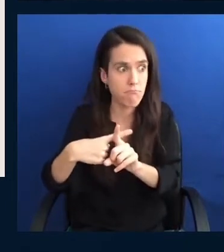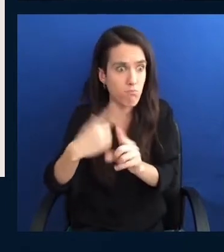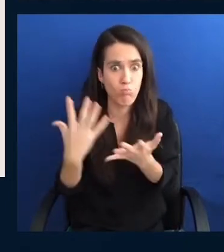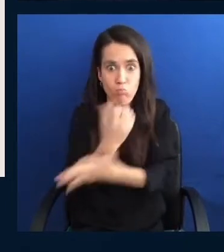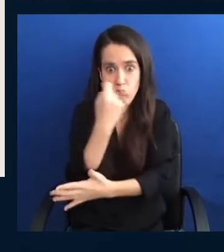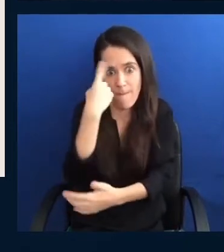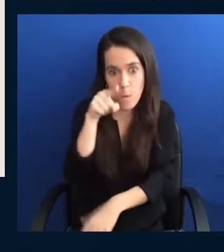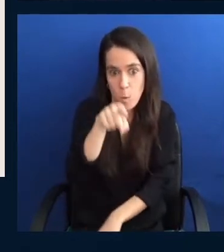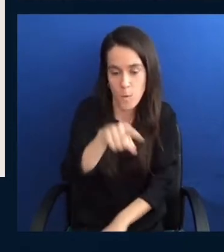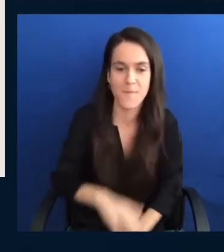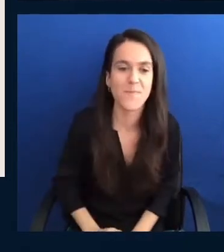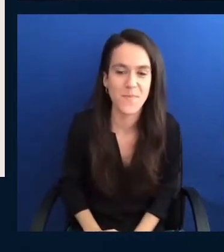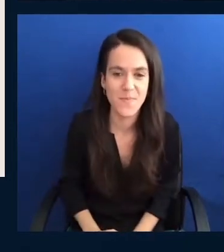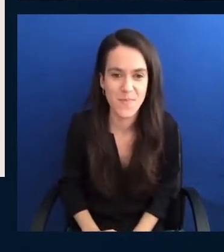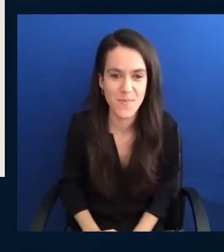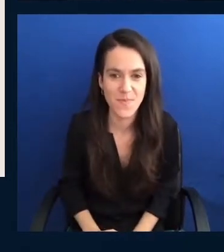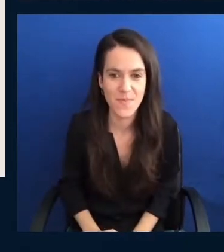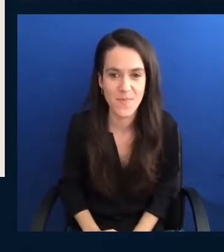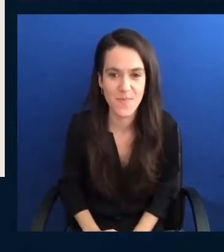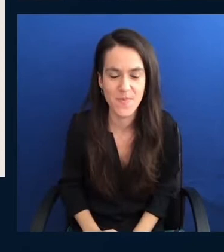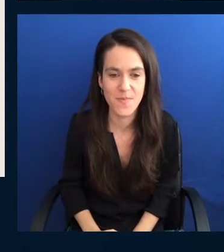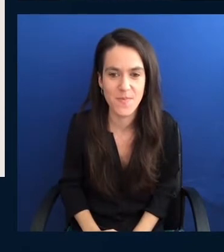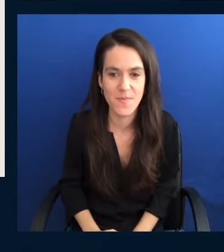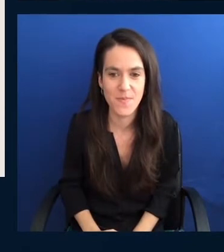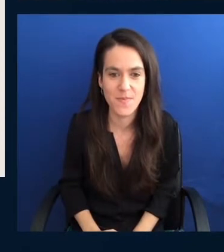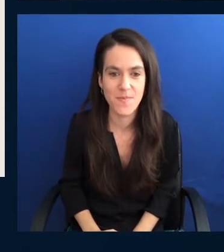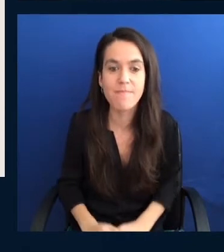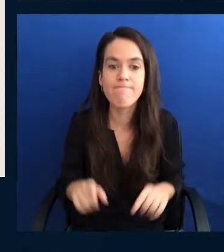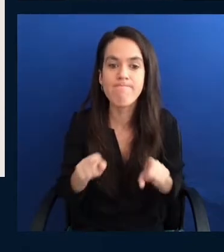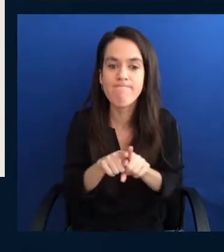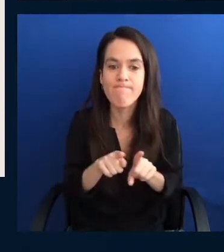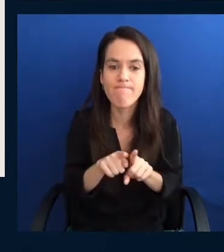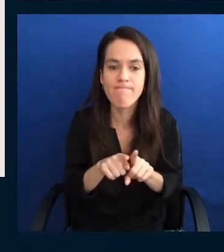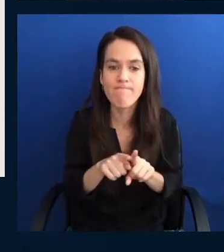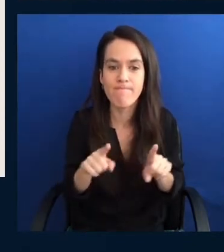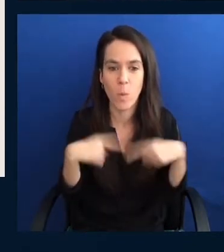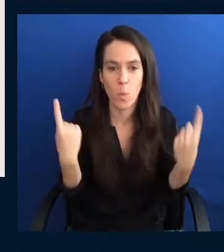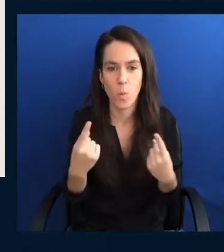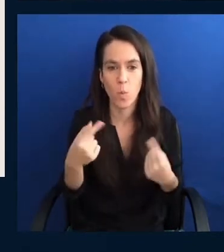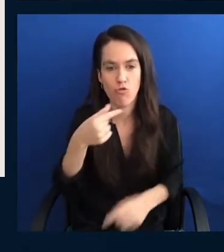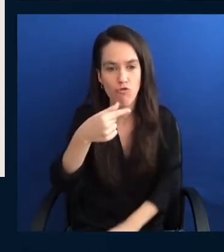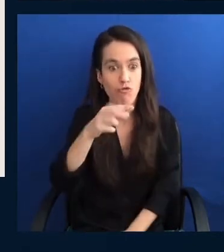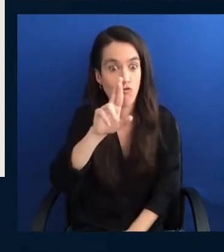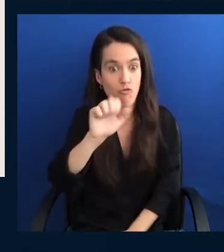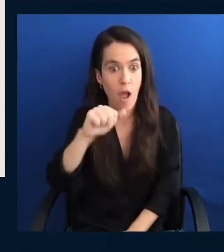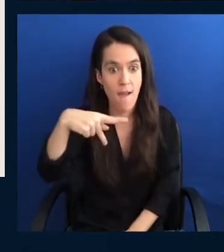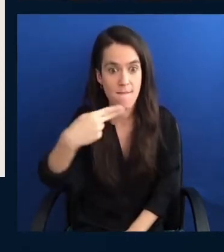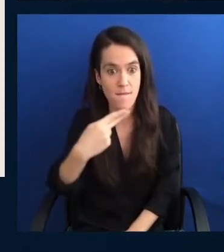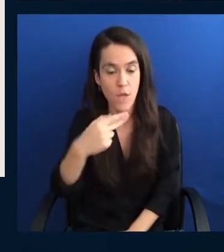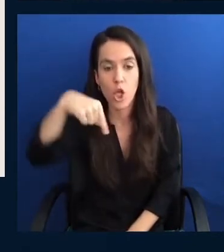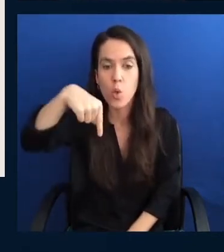for you. We also had some updates for Hardcore, most notably probably GraphQL.